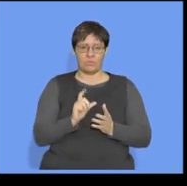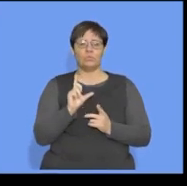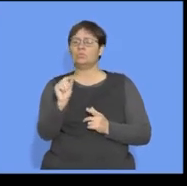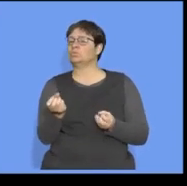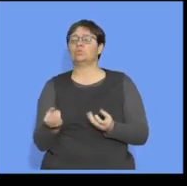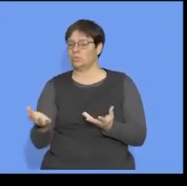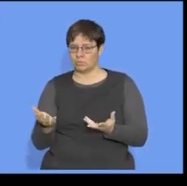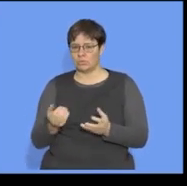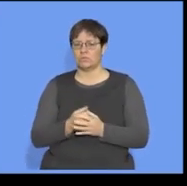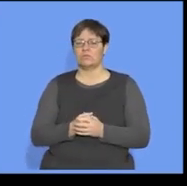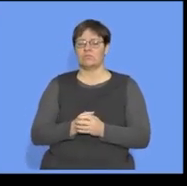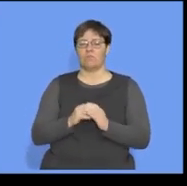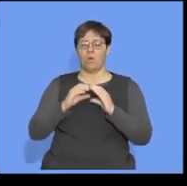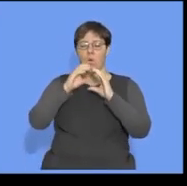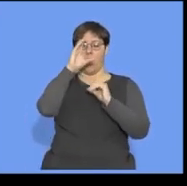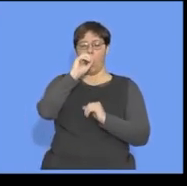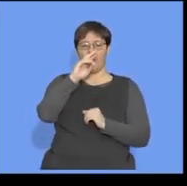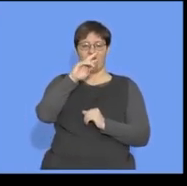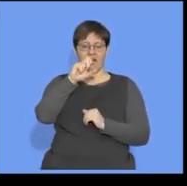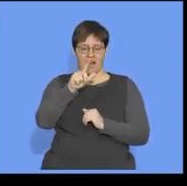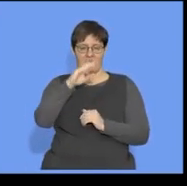waves to where? To the oval window.